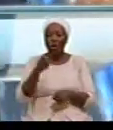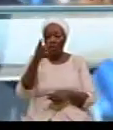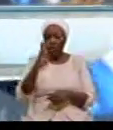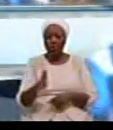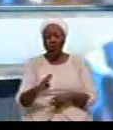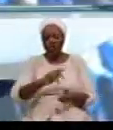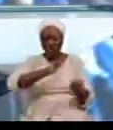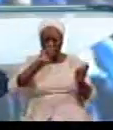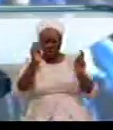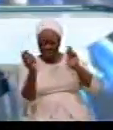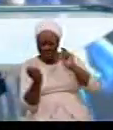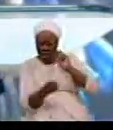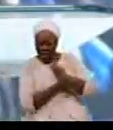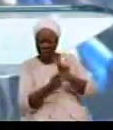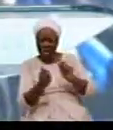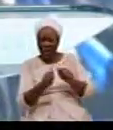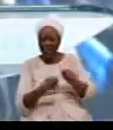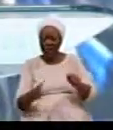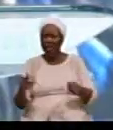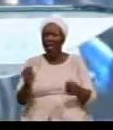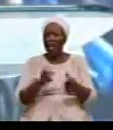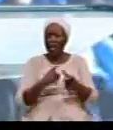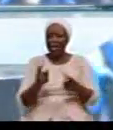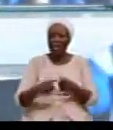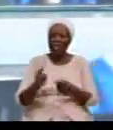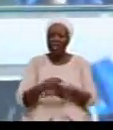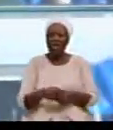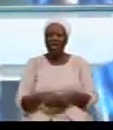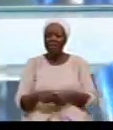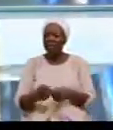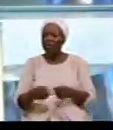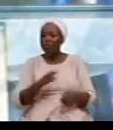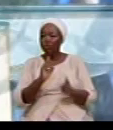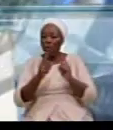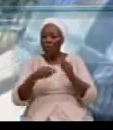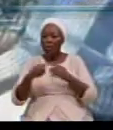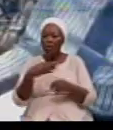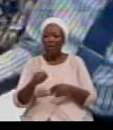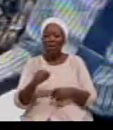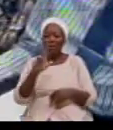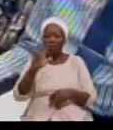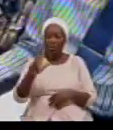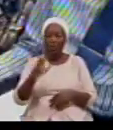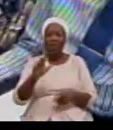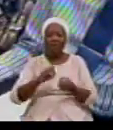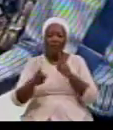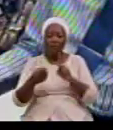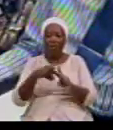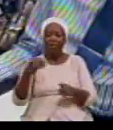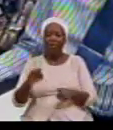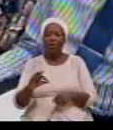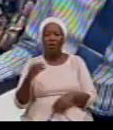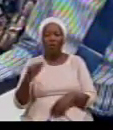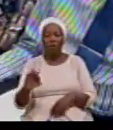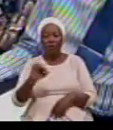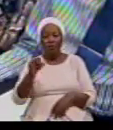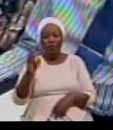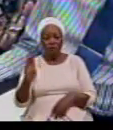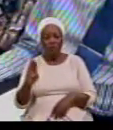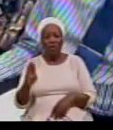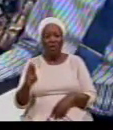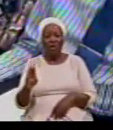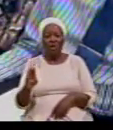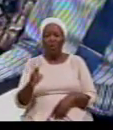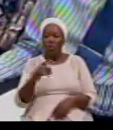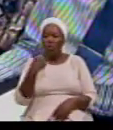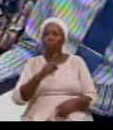three friends of Job, who spoke and spoke and spoke, he never, God the Almighty